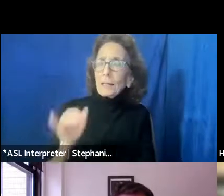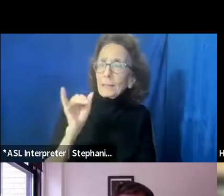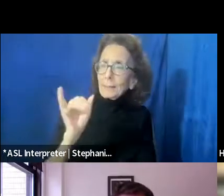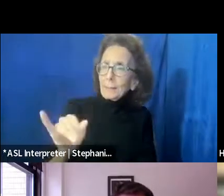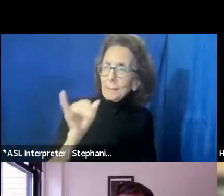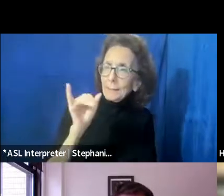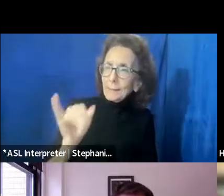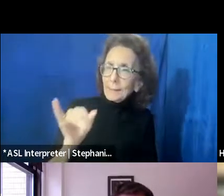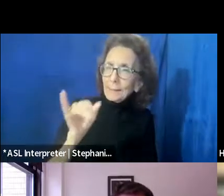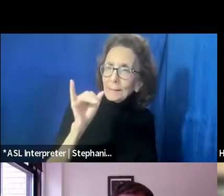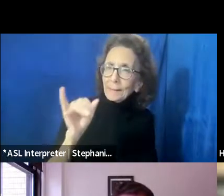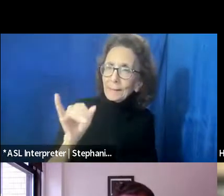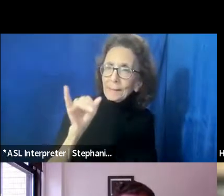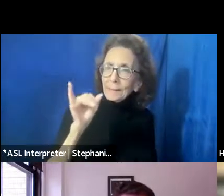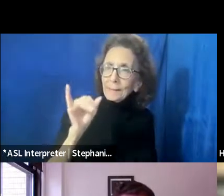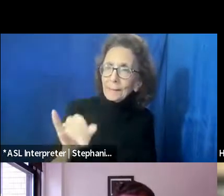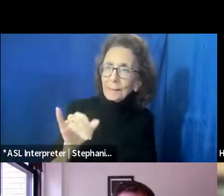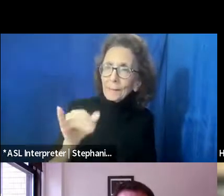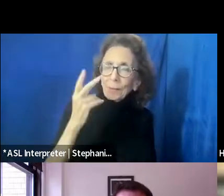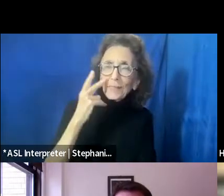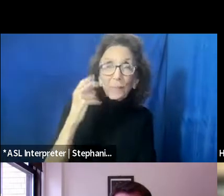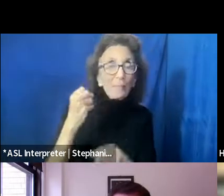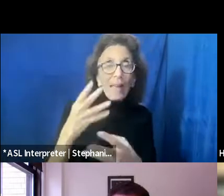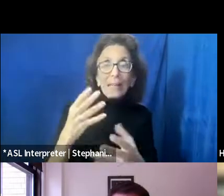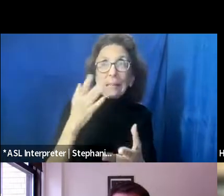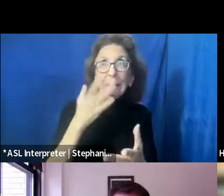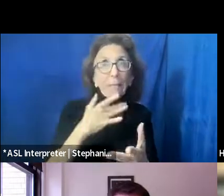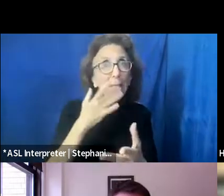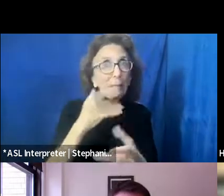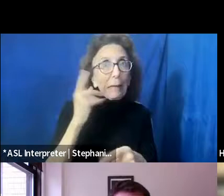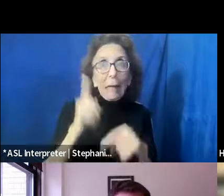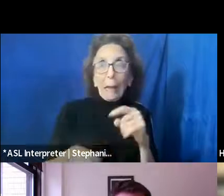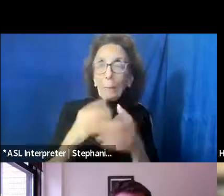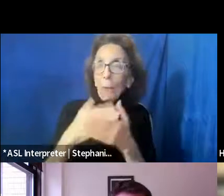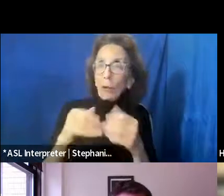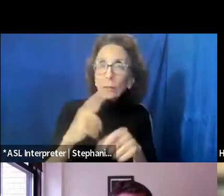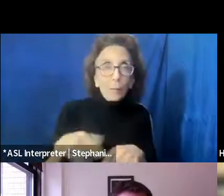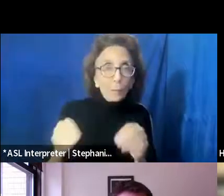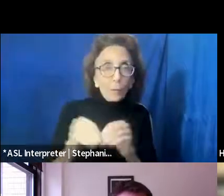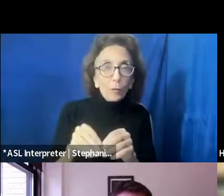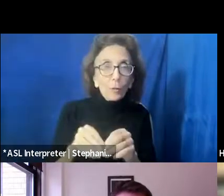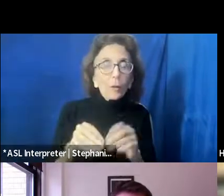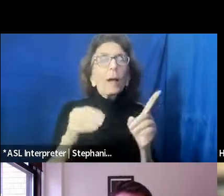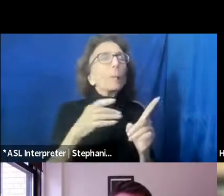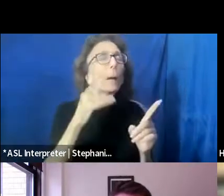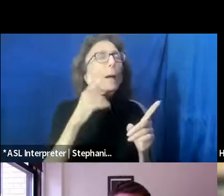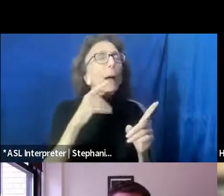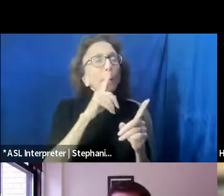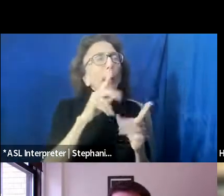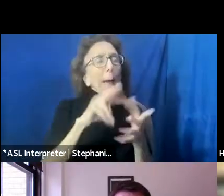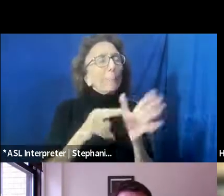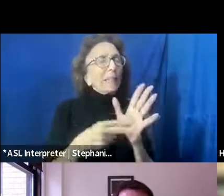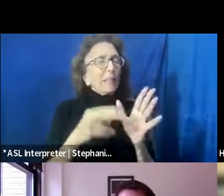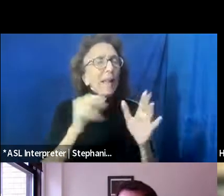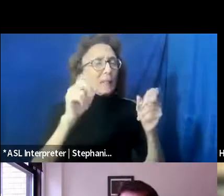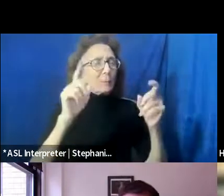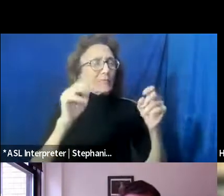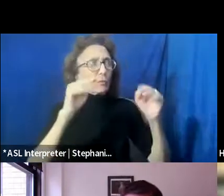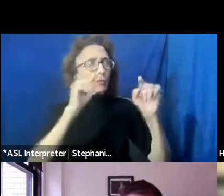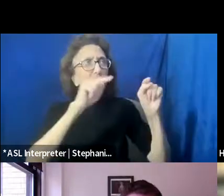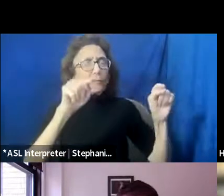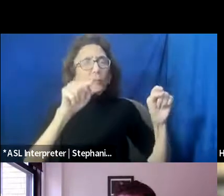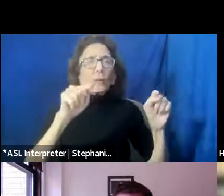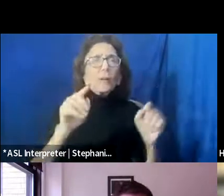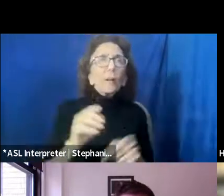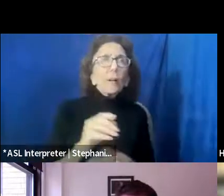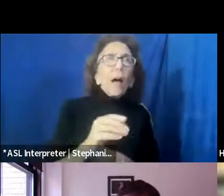for a lot of people. I'm talking specifically about like administrative staff at the moment. There are staffing